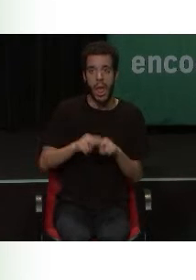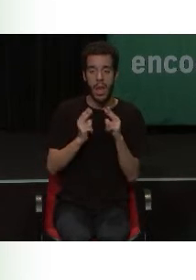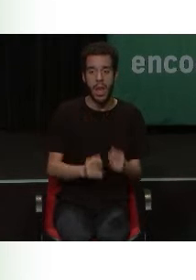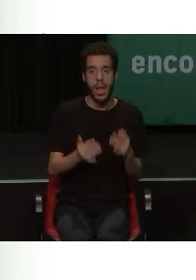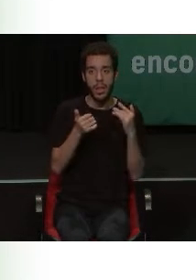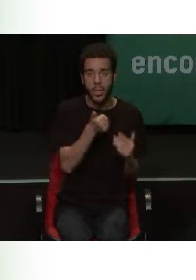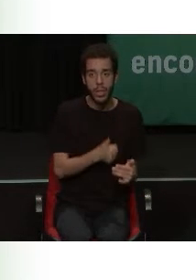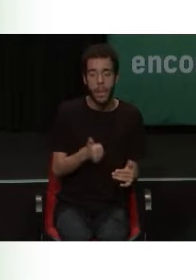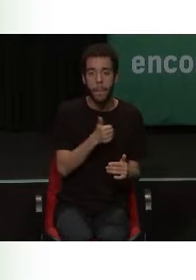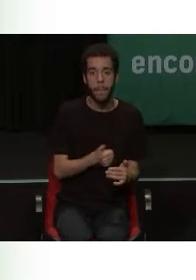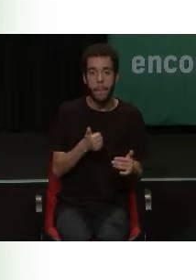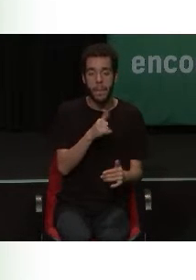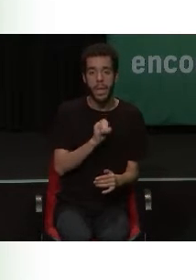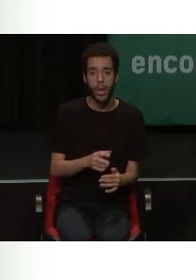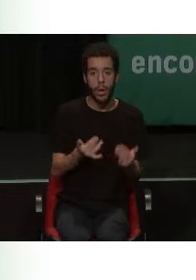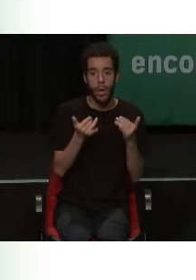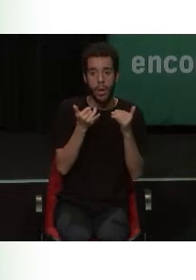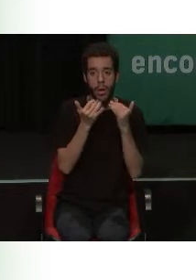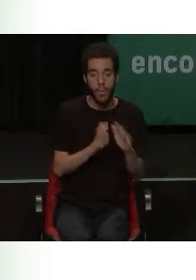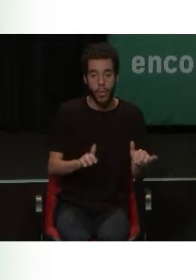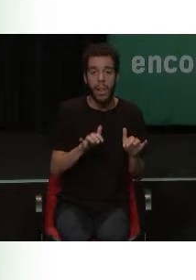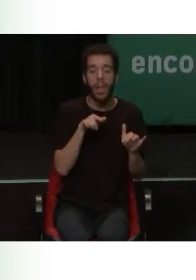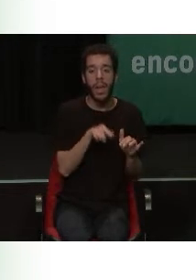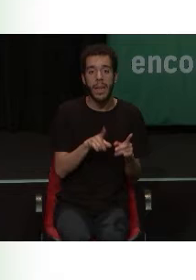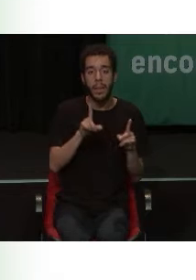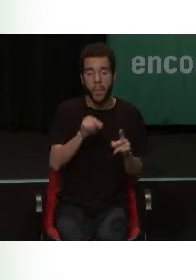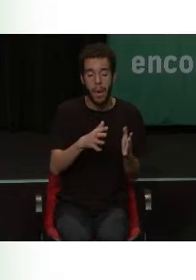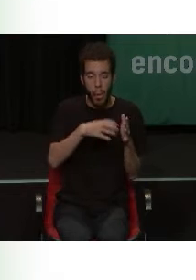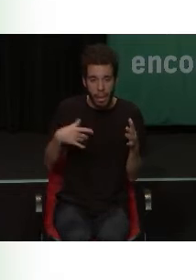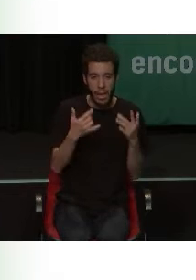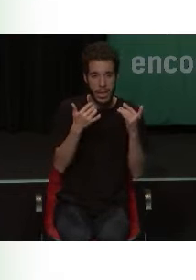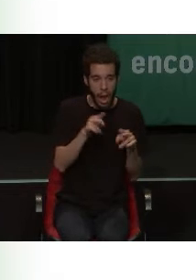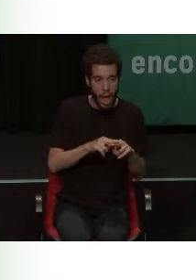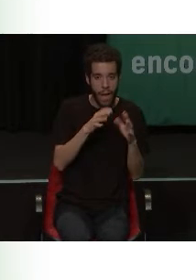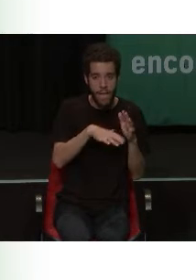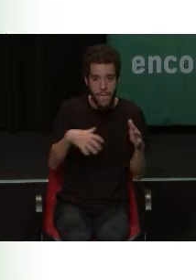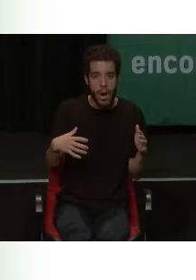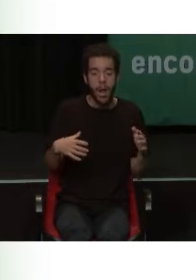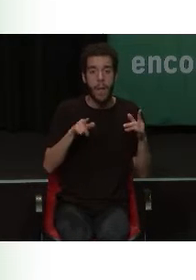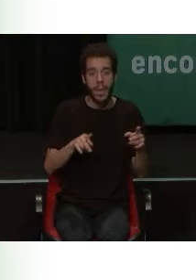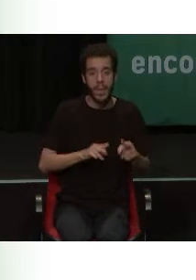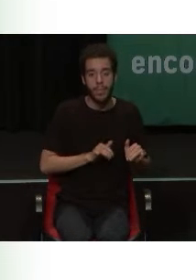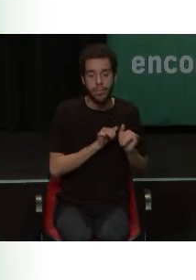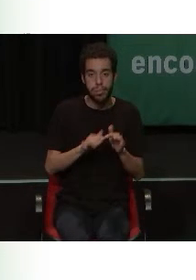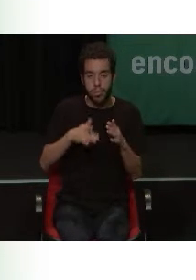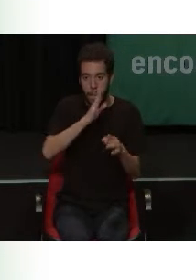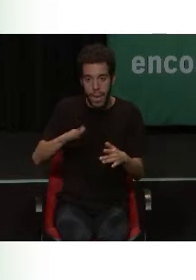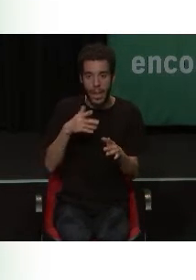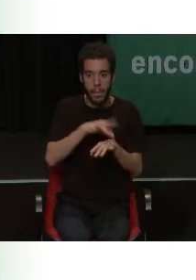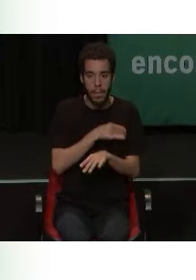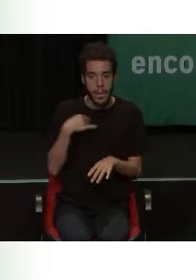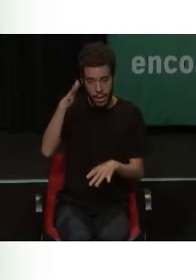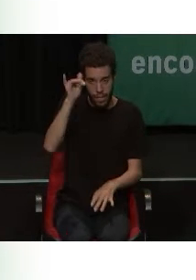which allow a complex bioeconomic analysis, and to be able to transmit